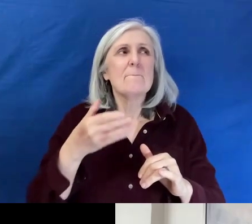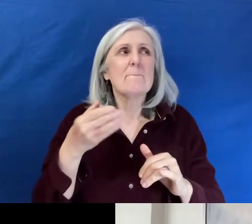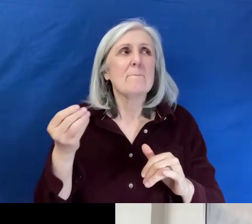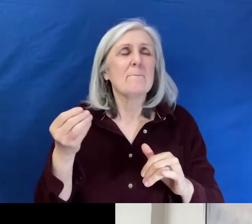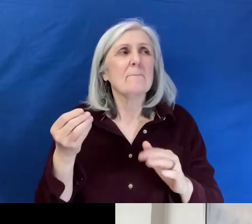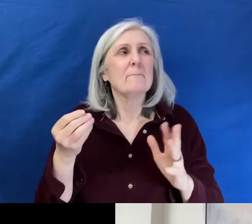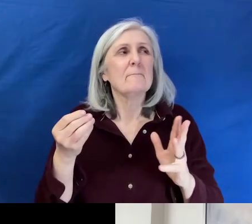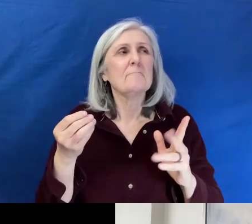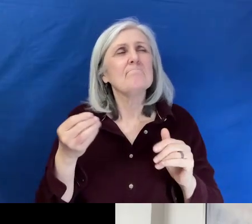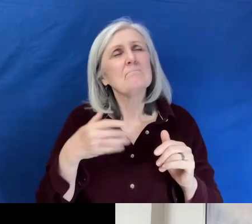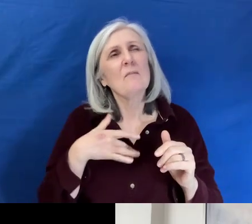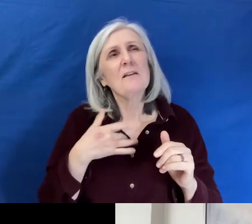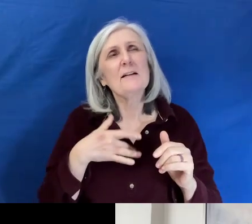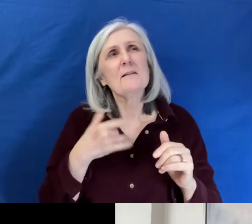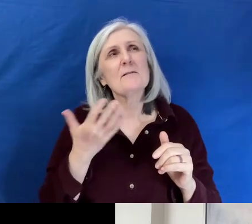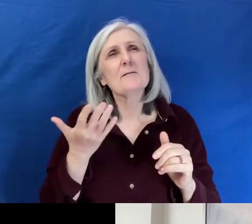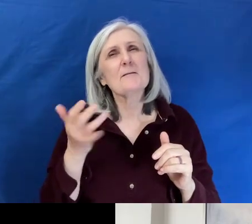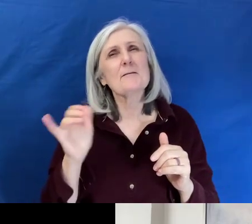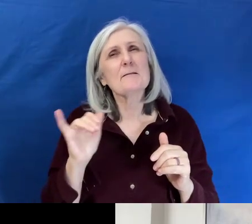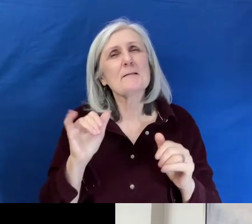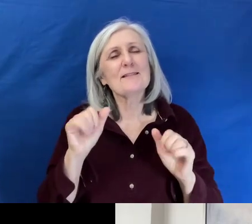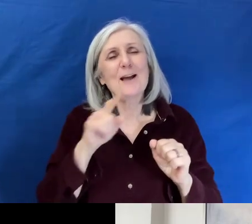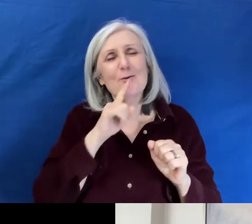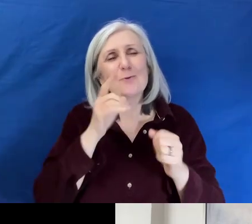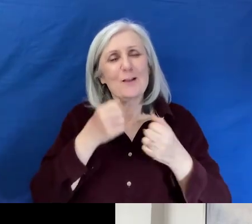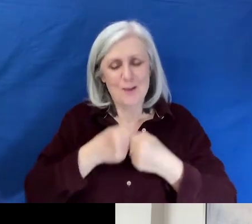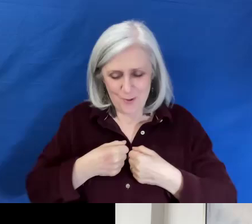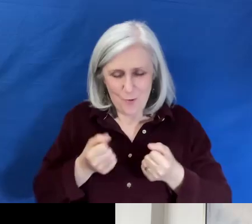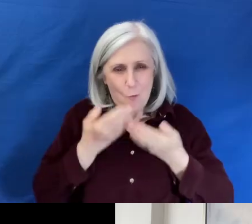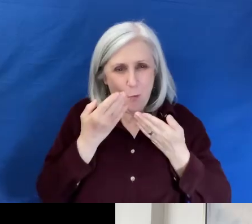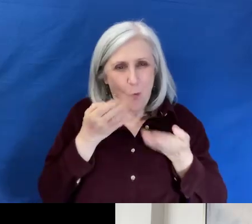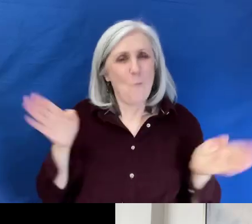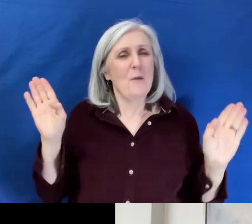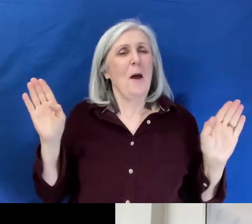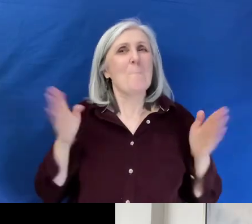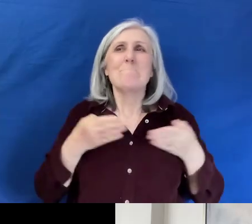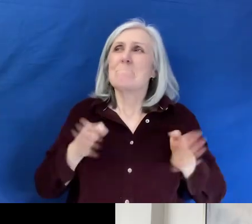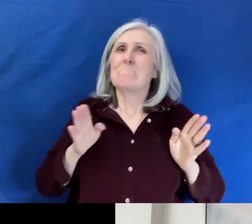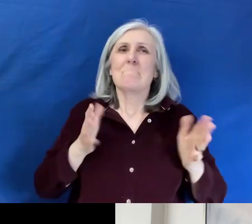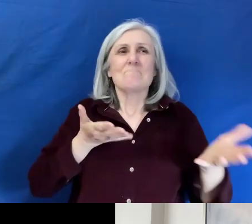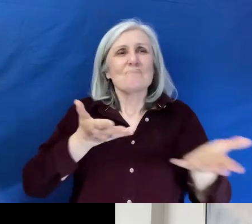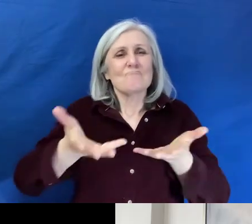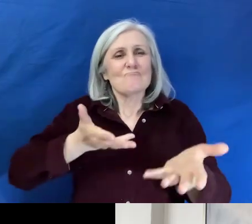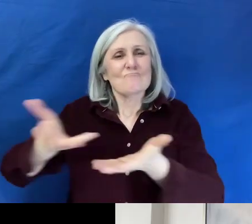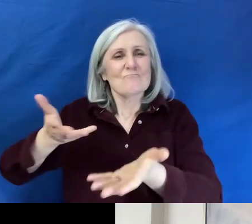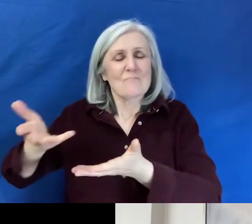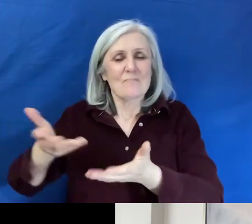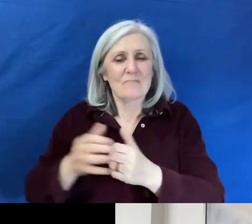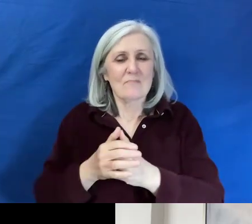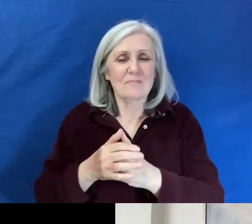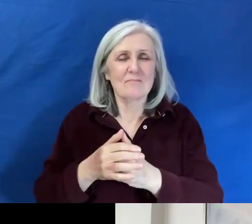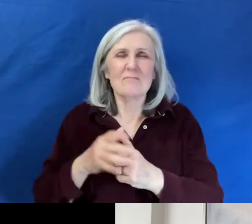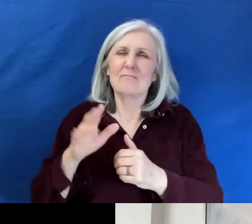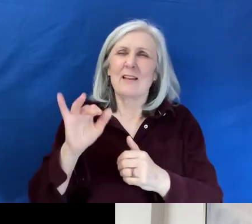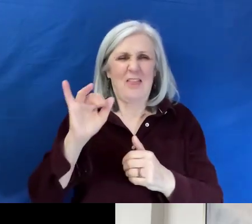um, feels like she can really open up. And, again, I bring it coming back to like the safety thing